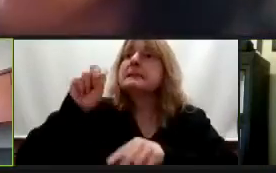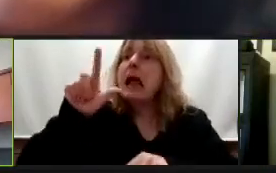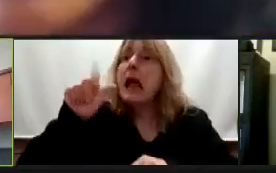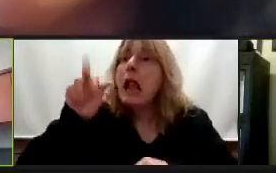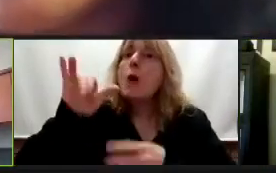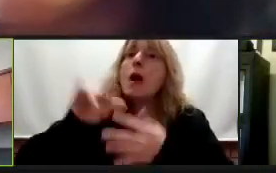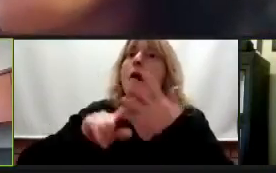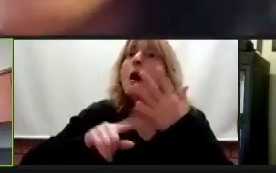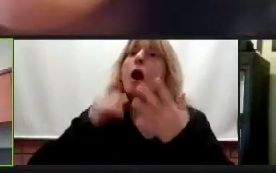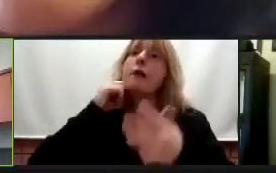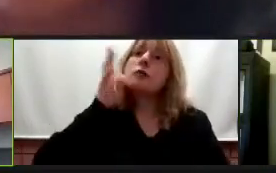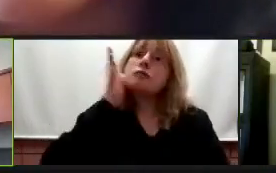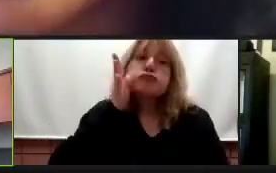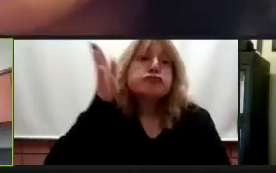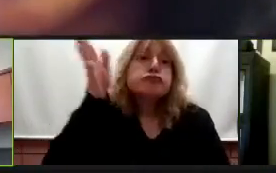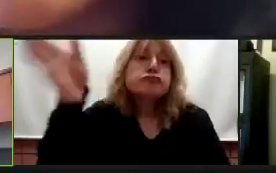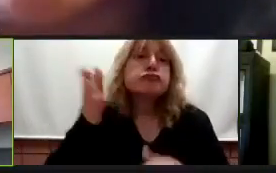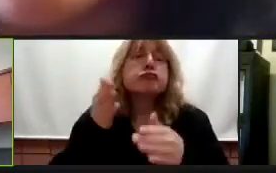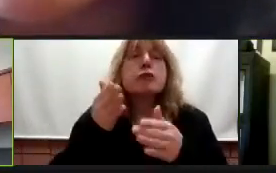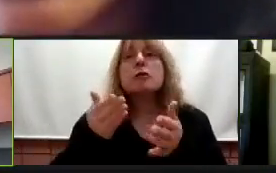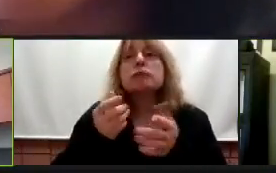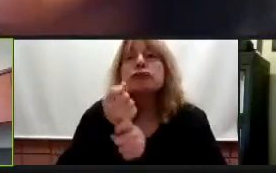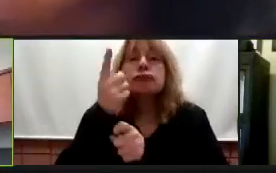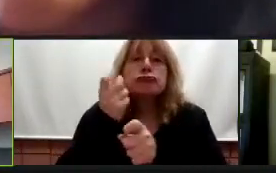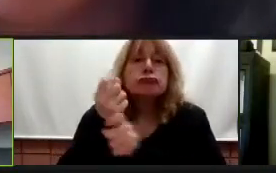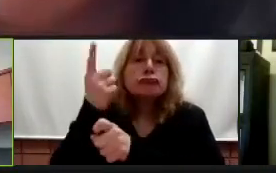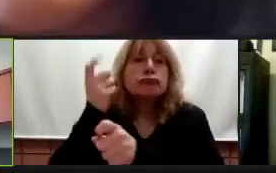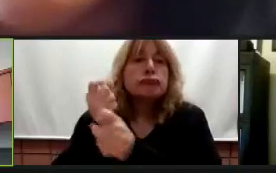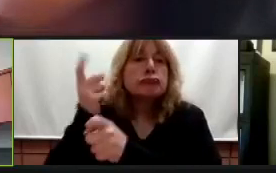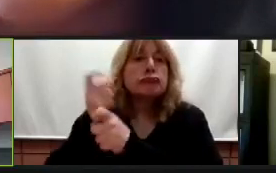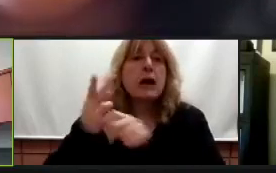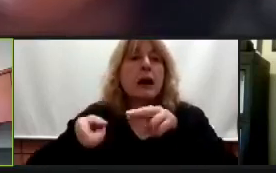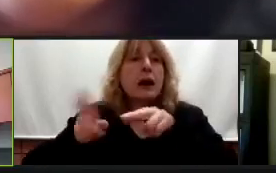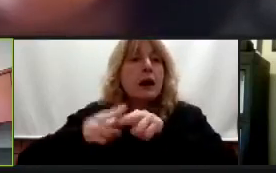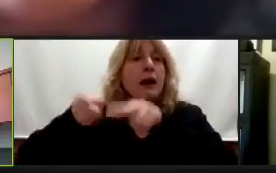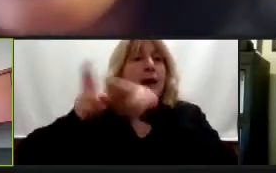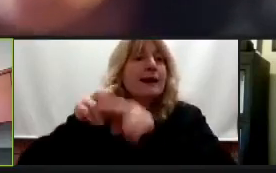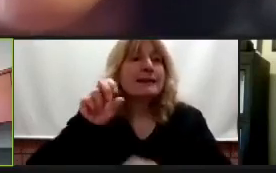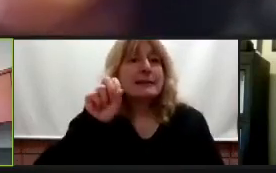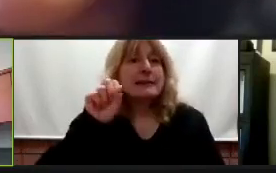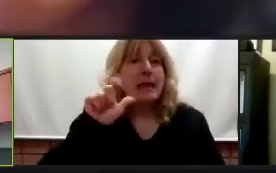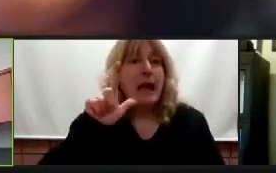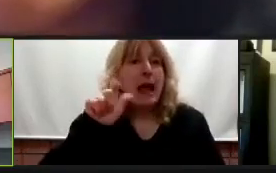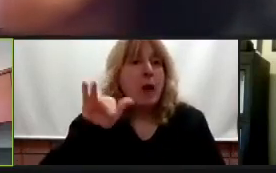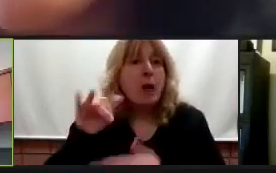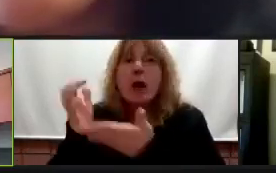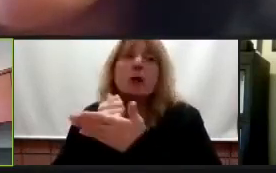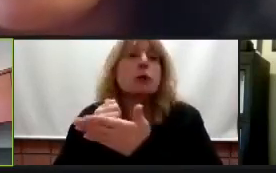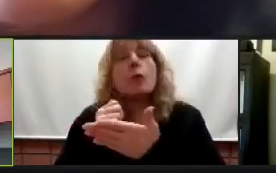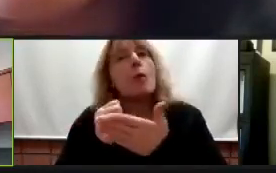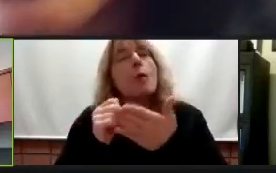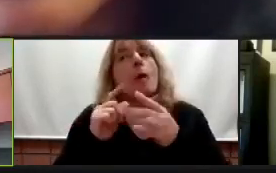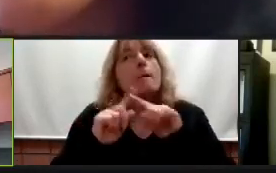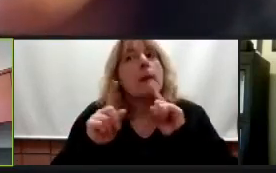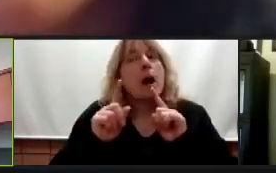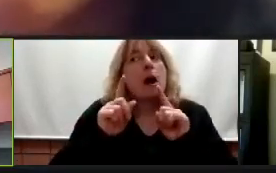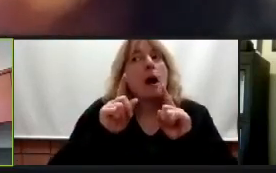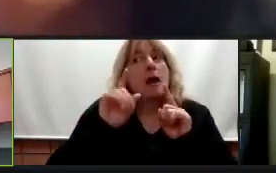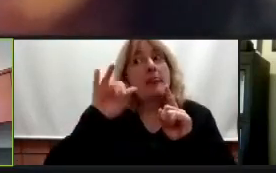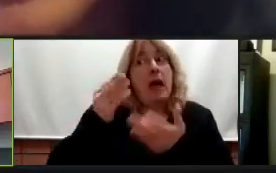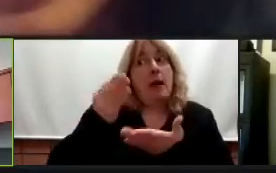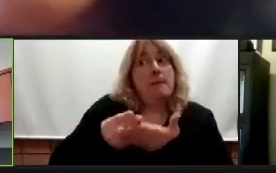it's not something that we could say year after year we can increase salaries, but it does allow us to do some additional things